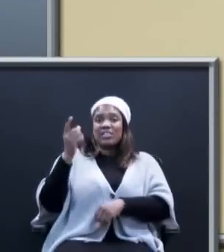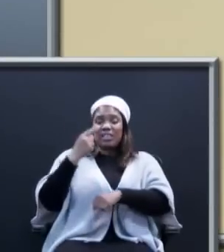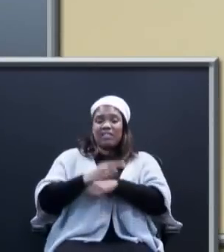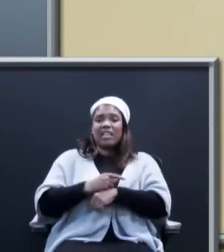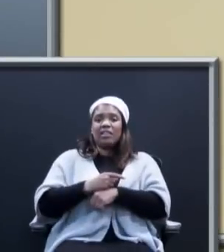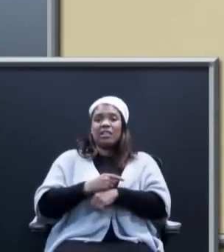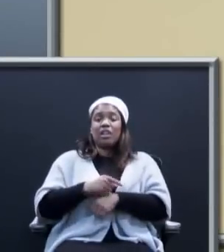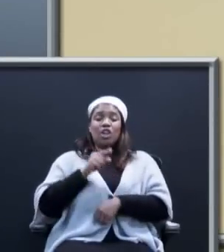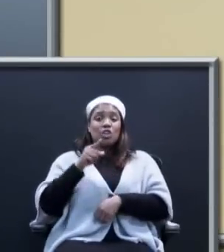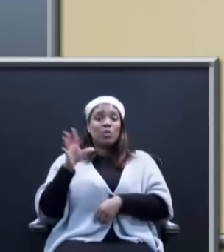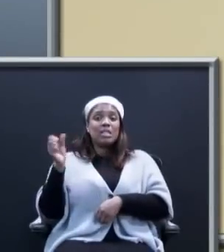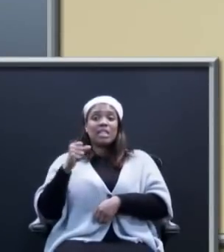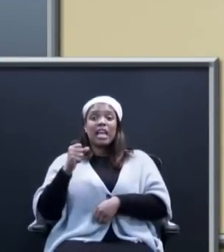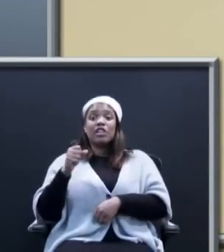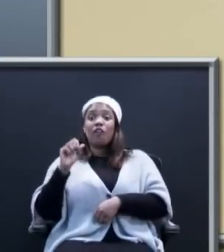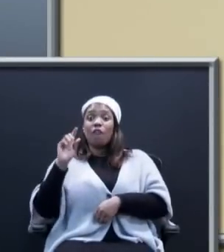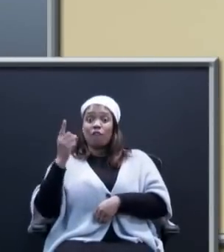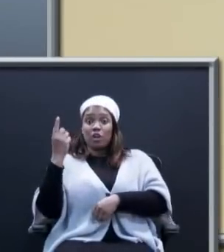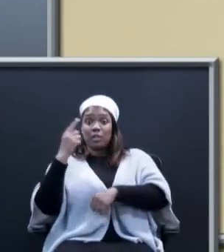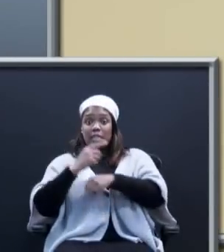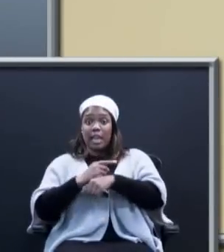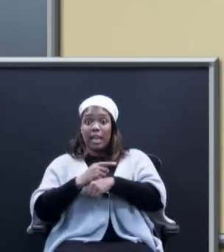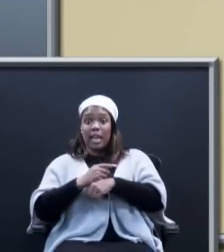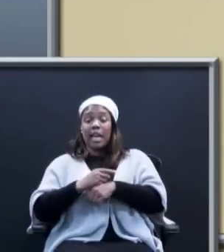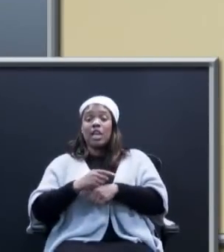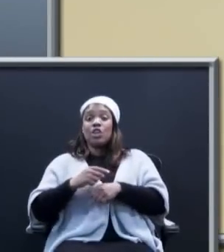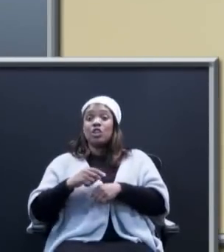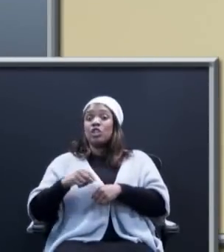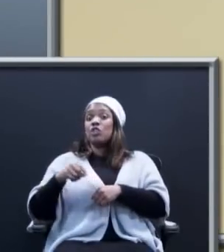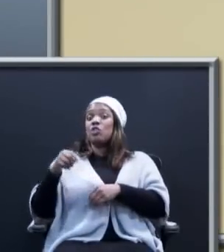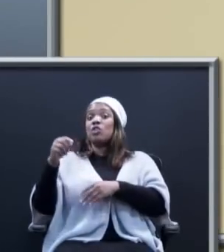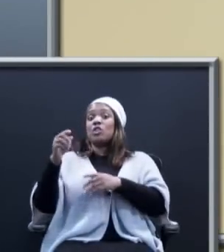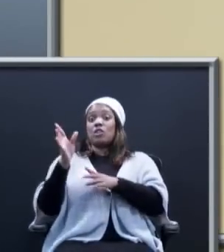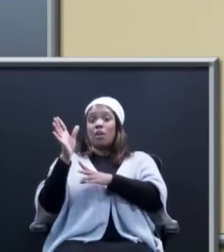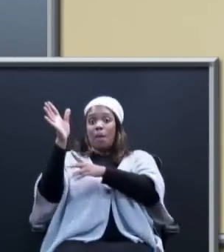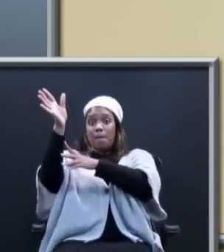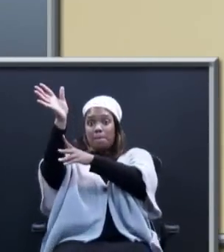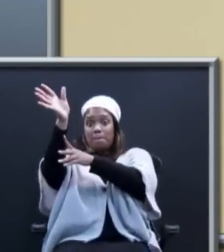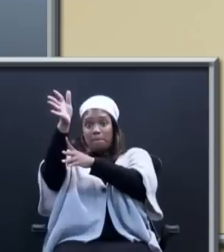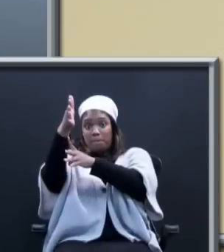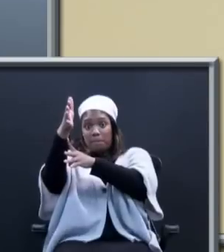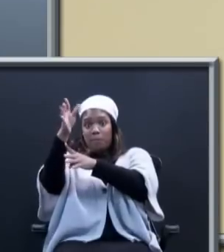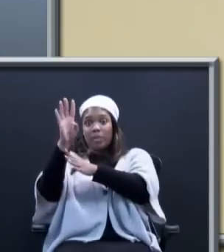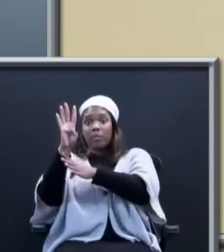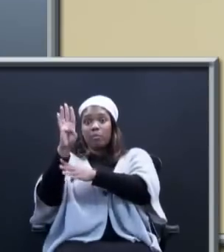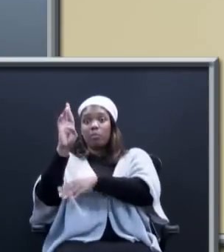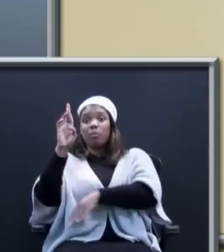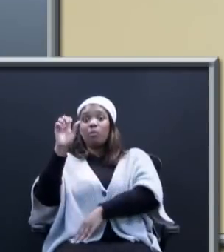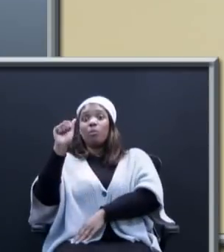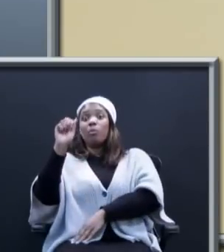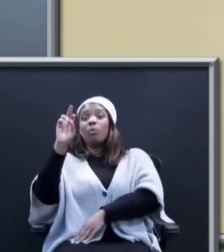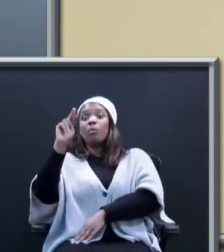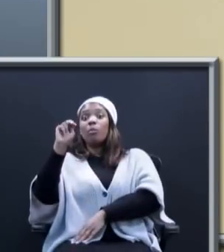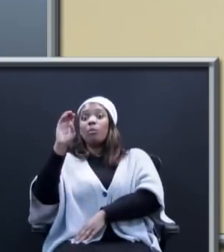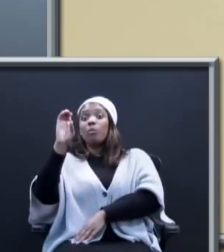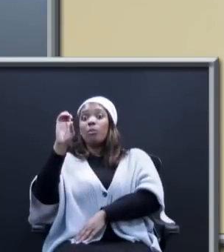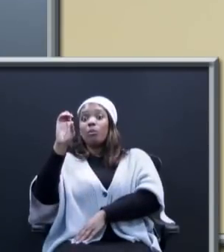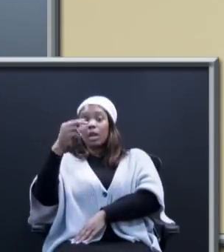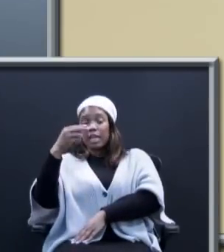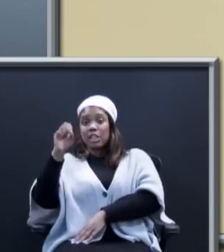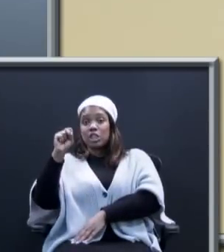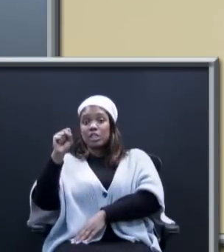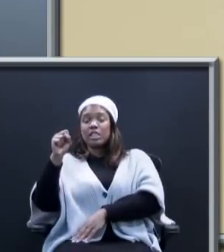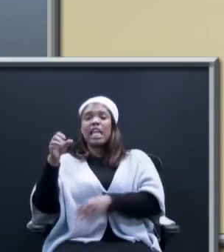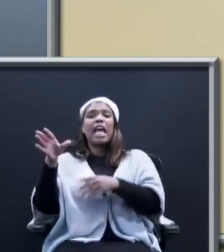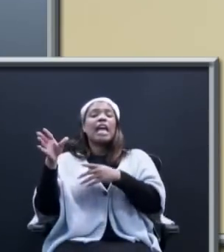day the boughs of goodly trees, branches of palm trees, and the boughs of thick trees and willows of the brook. Go